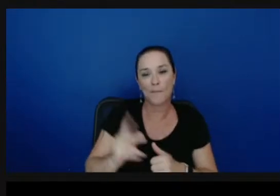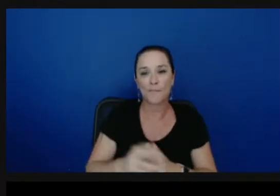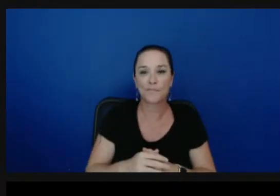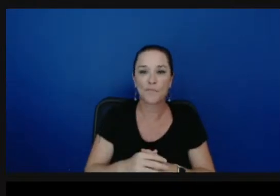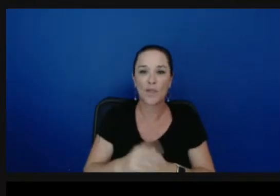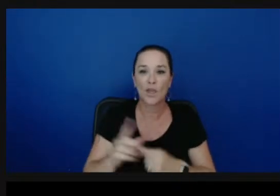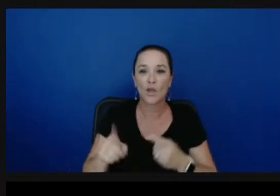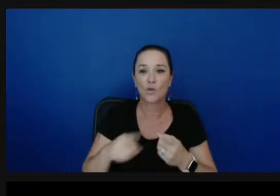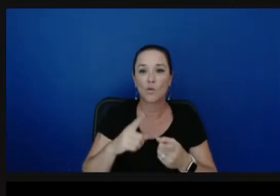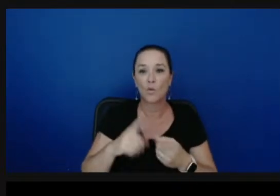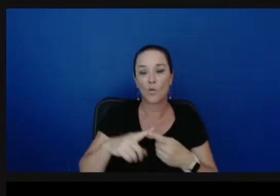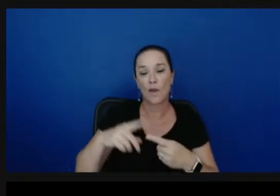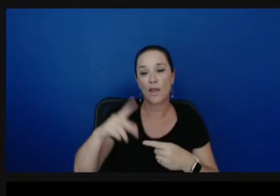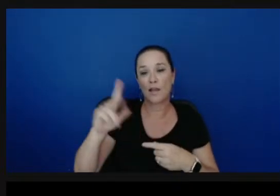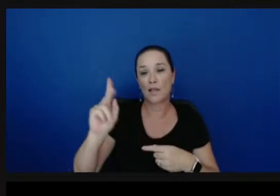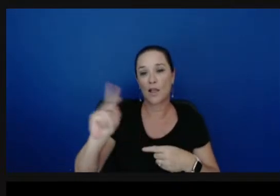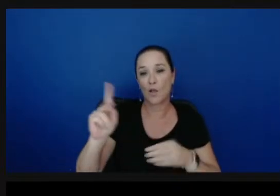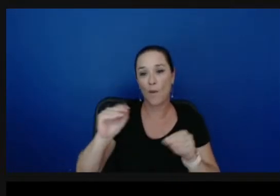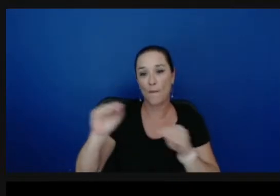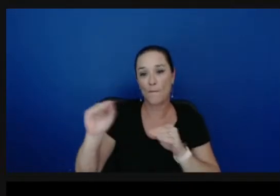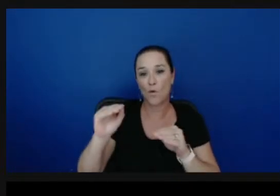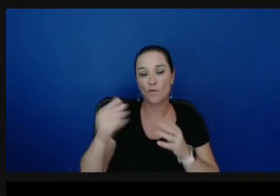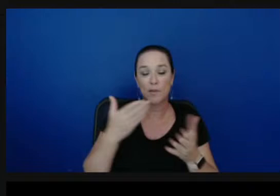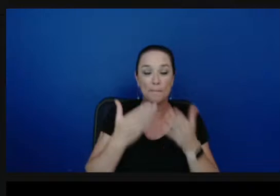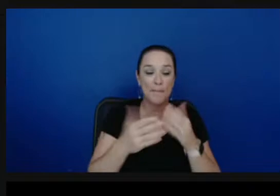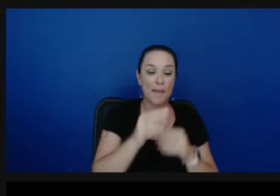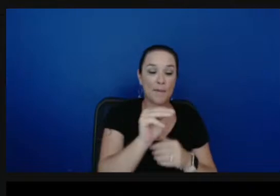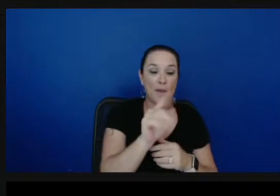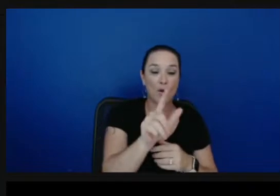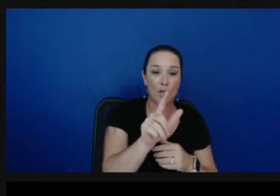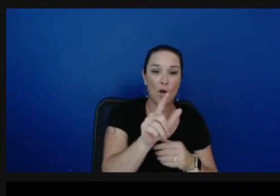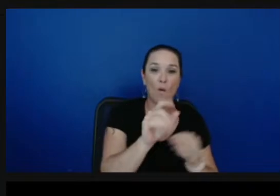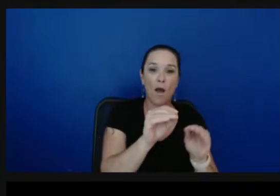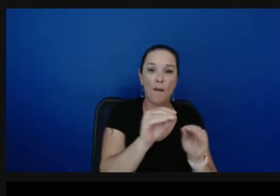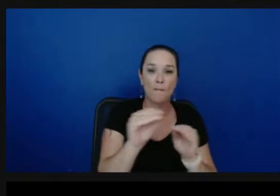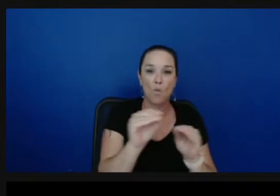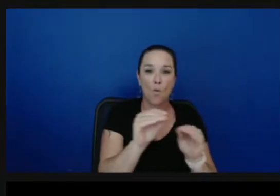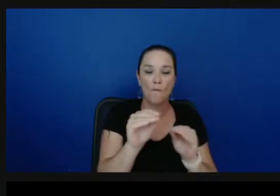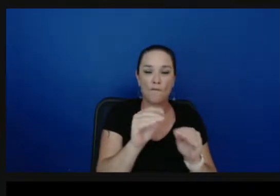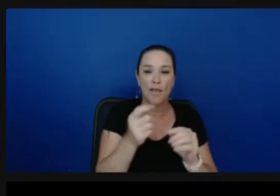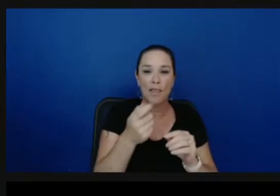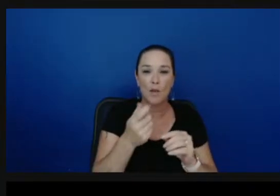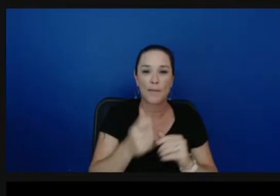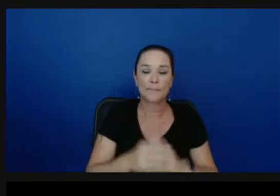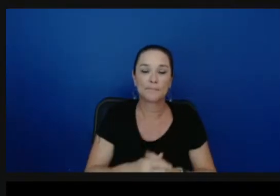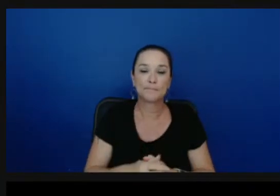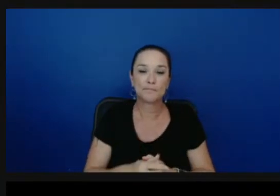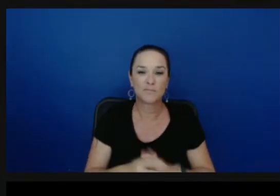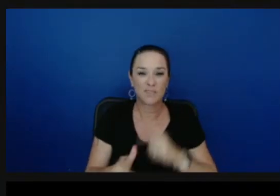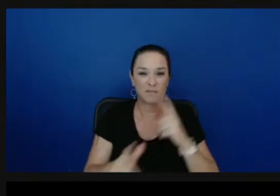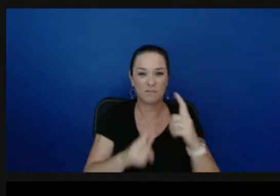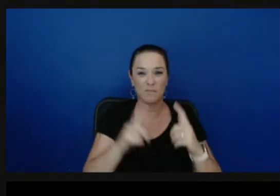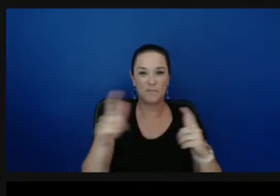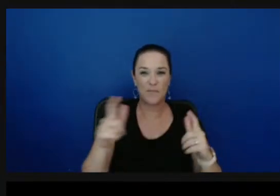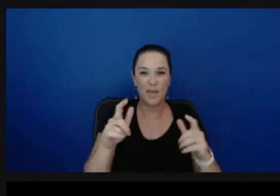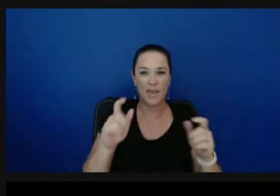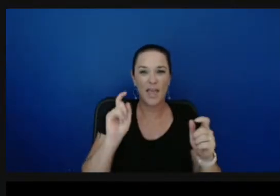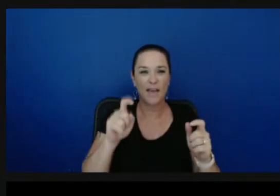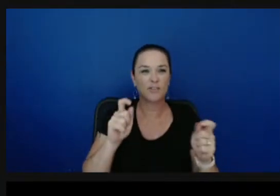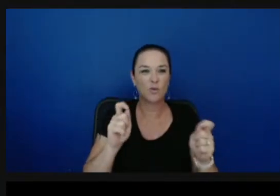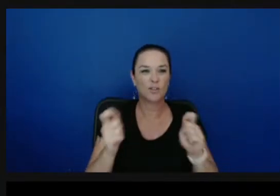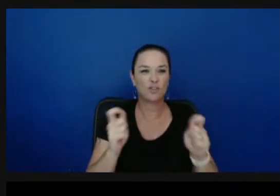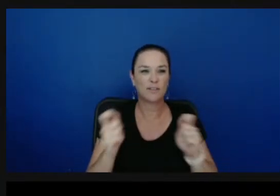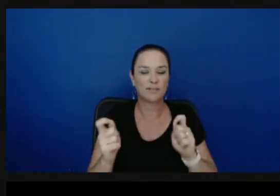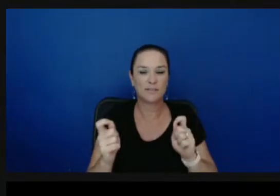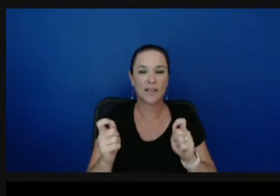however it does internally, there might be some wiggle room for the flank of Maunaloa, this big massive thing, to then adjust as well. And that appears